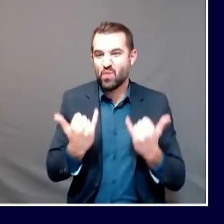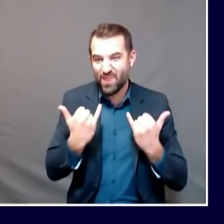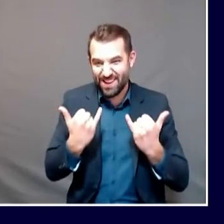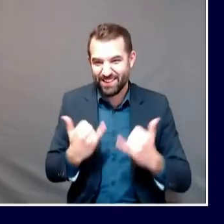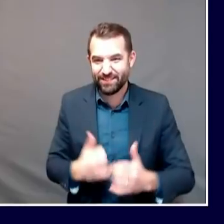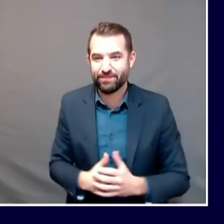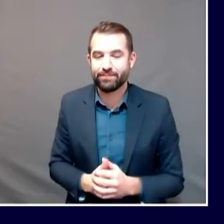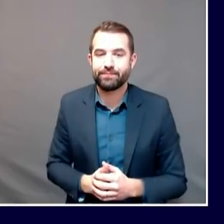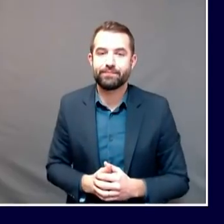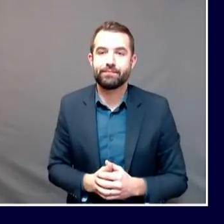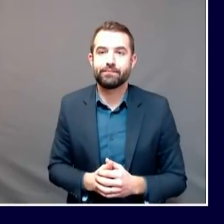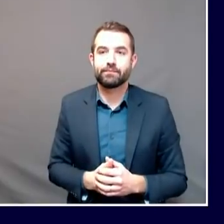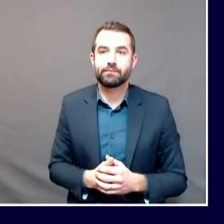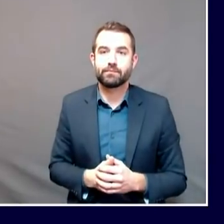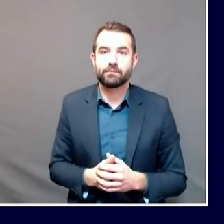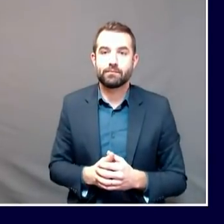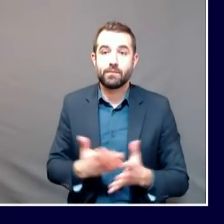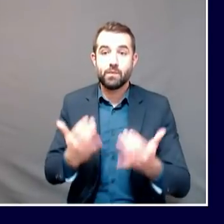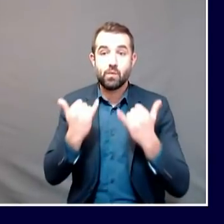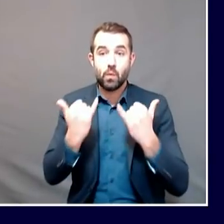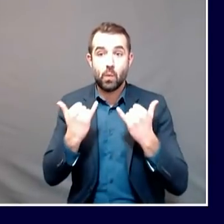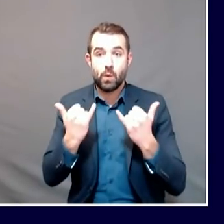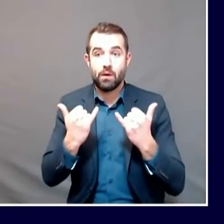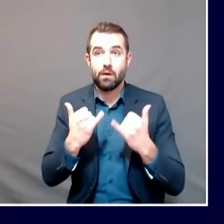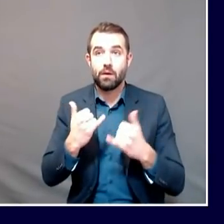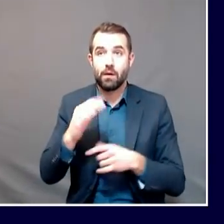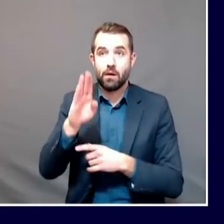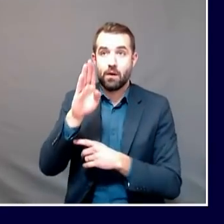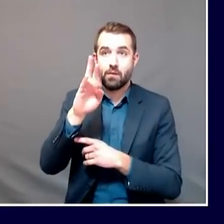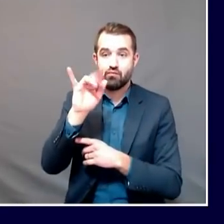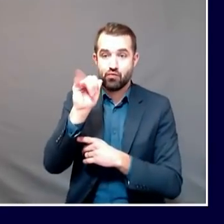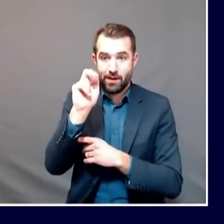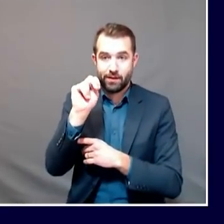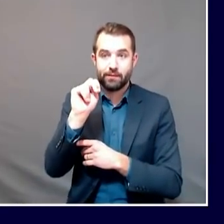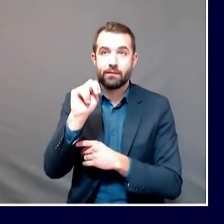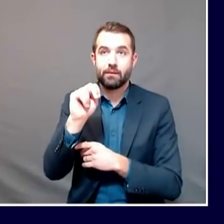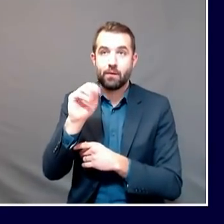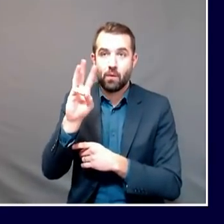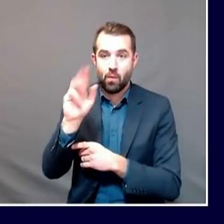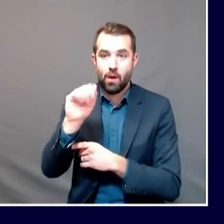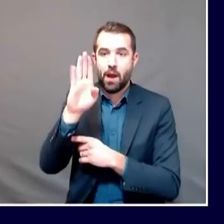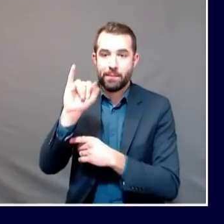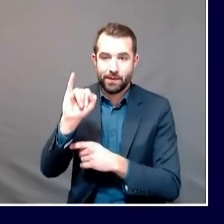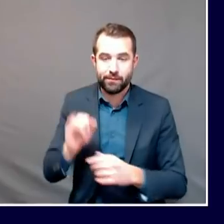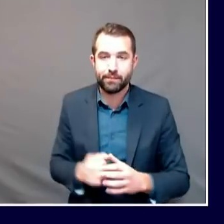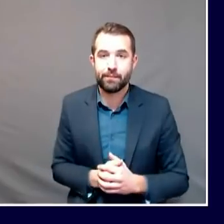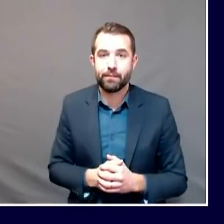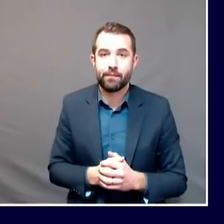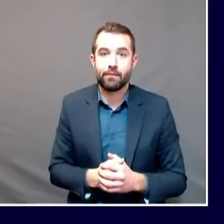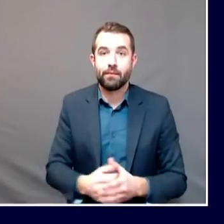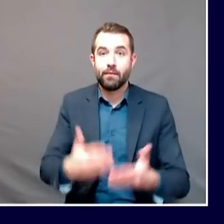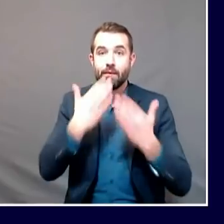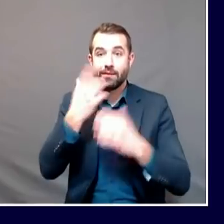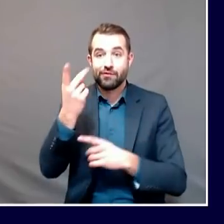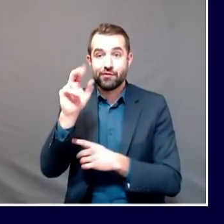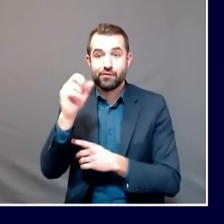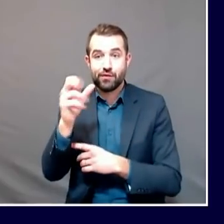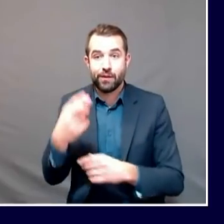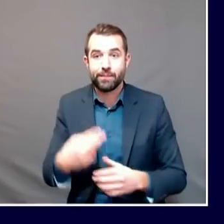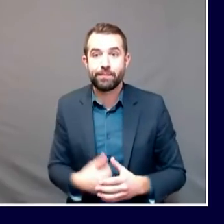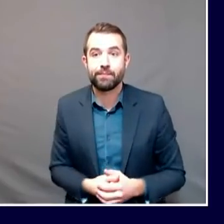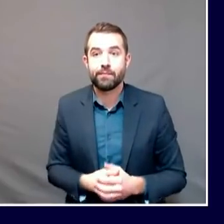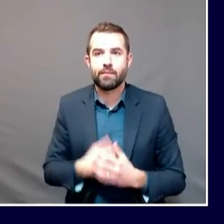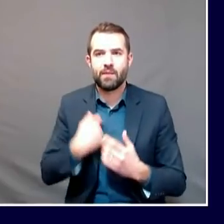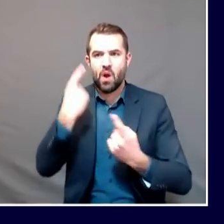I am going to turn next over to Brian Sullivan at WABI. Thanks, Dr. Shah. I wonder if you could just first offer a quick